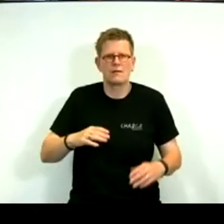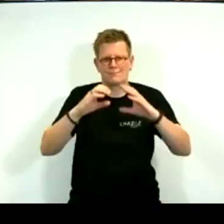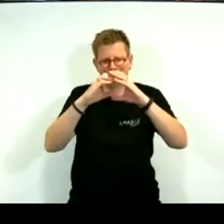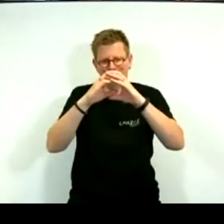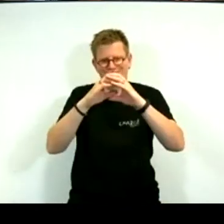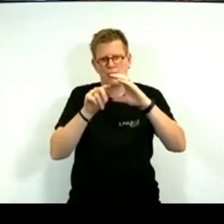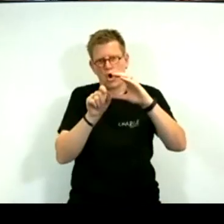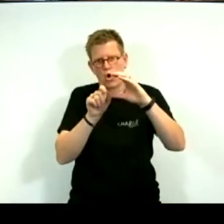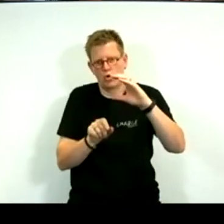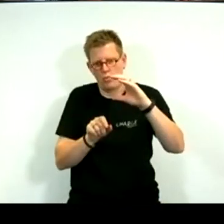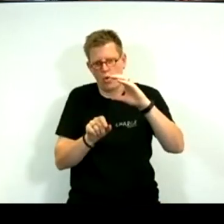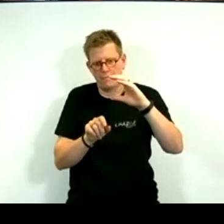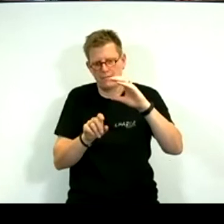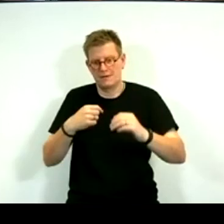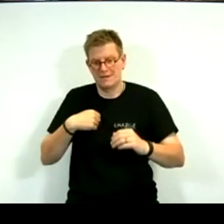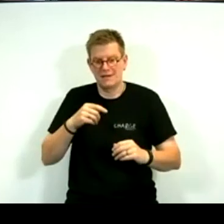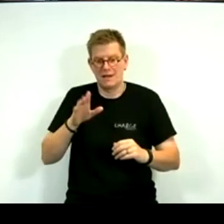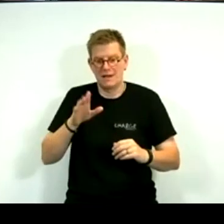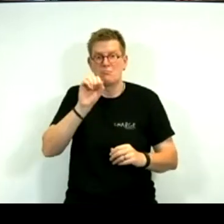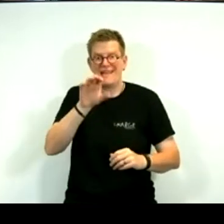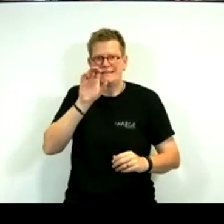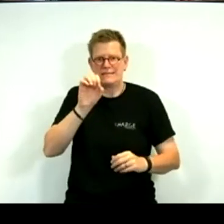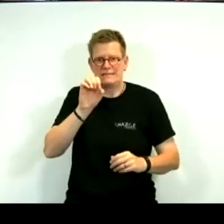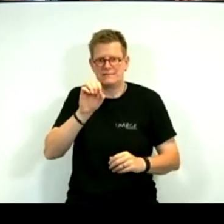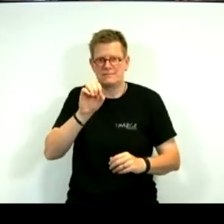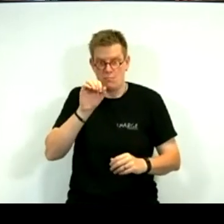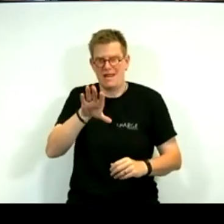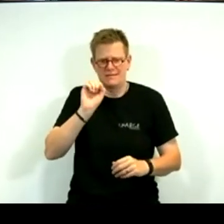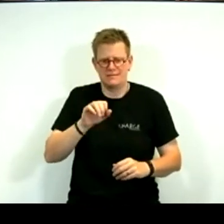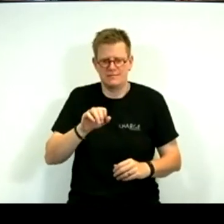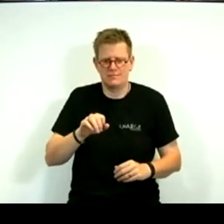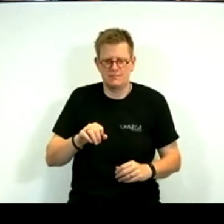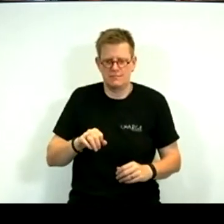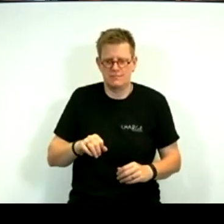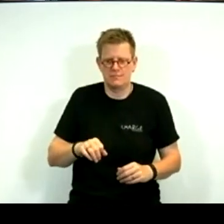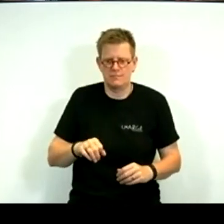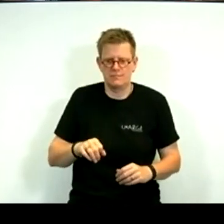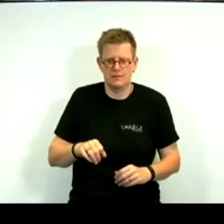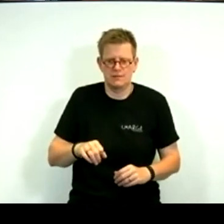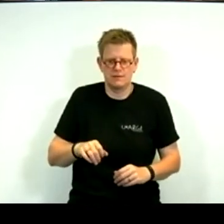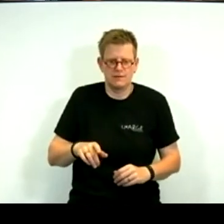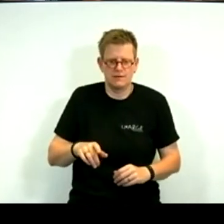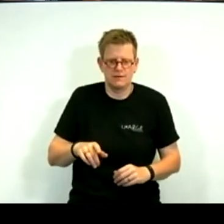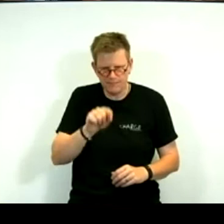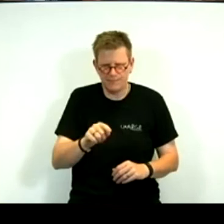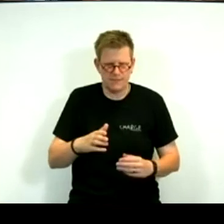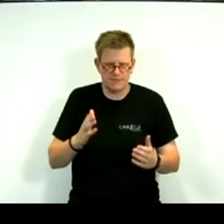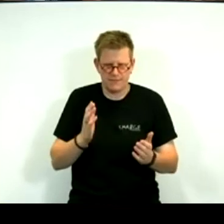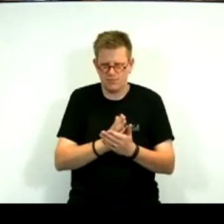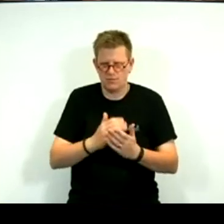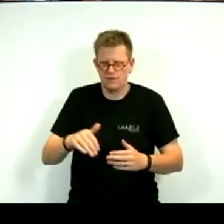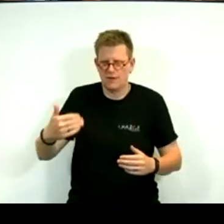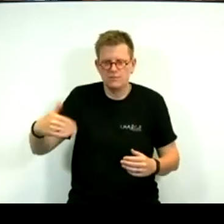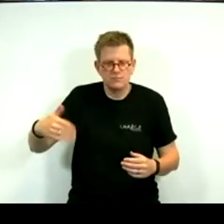photo. He was having a meltdown at a CHARGE conference and overstimulation. But you can see how my camera